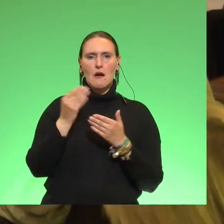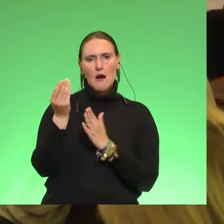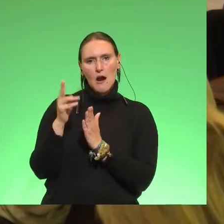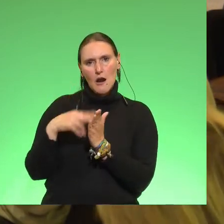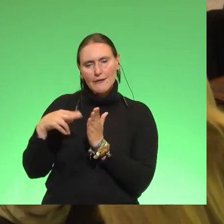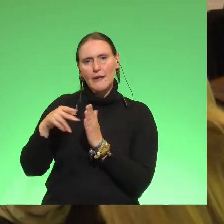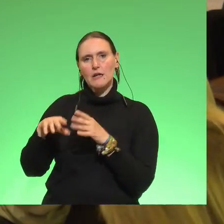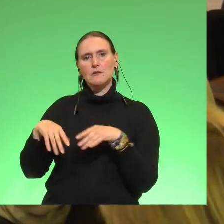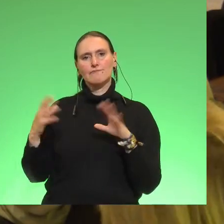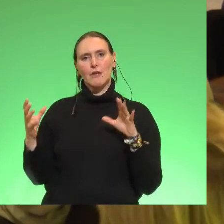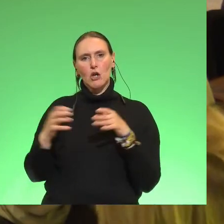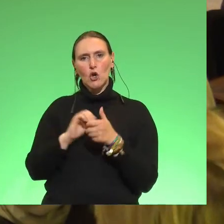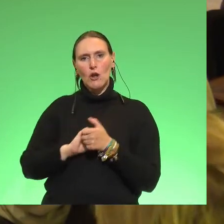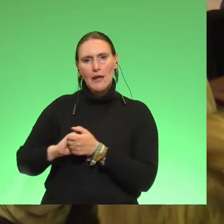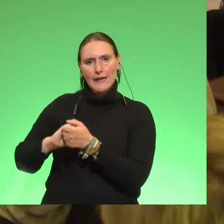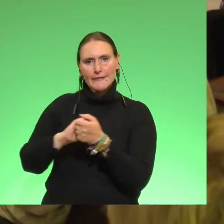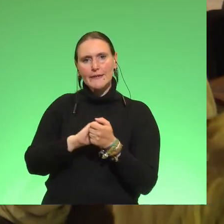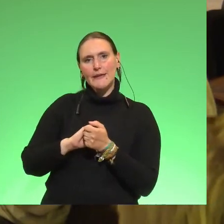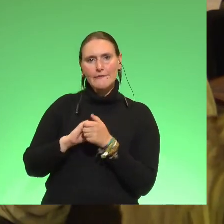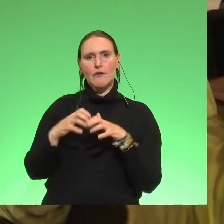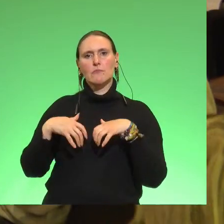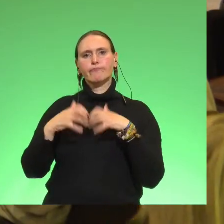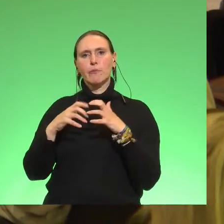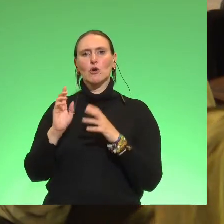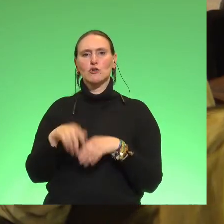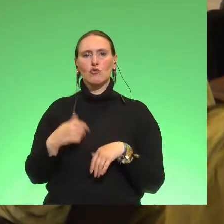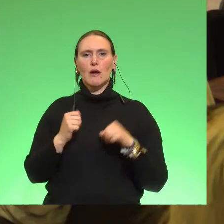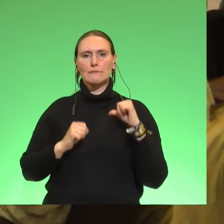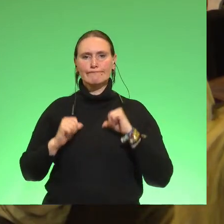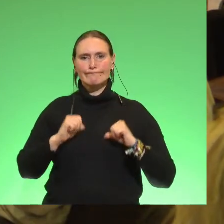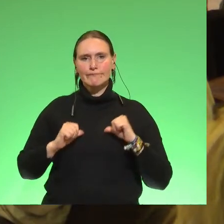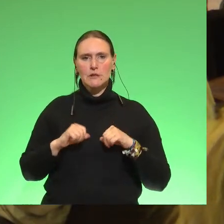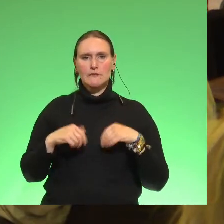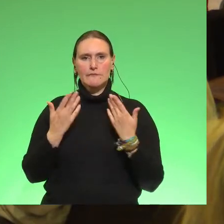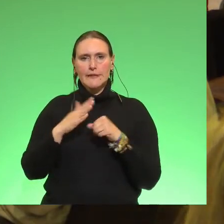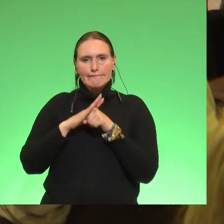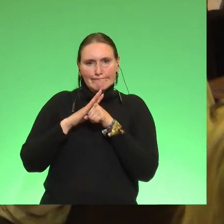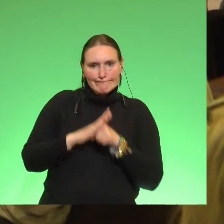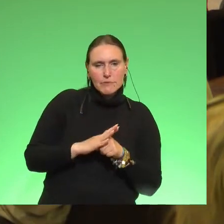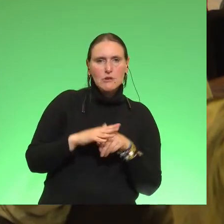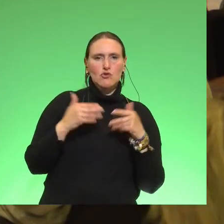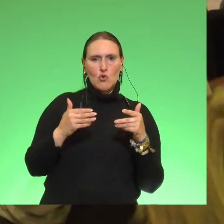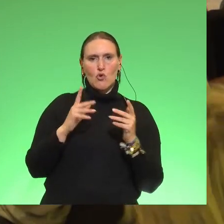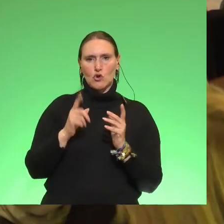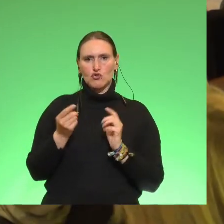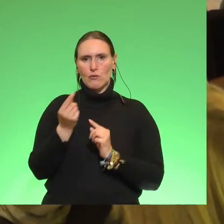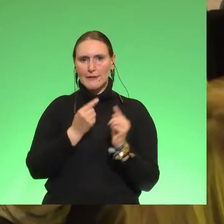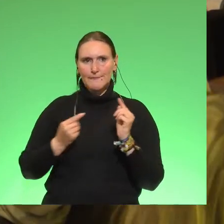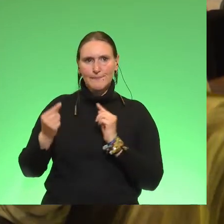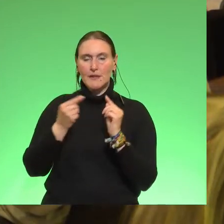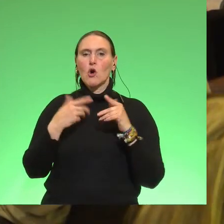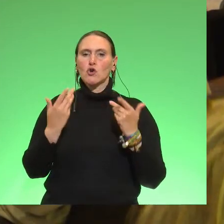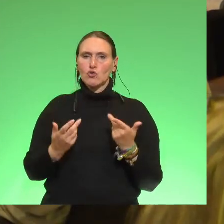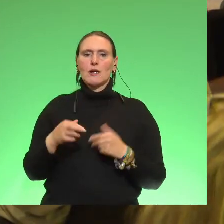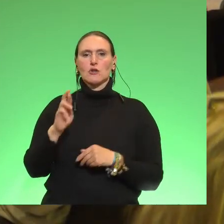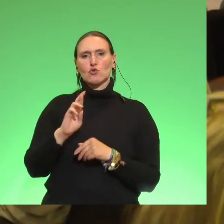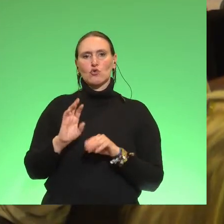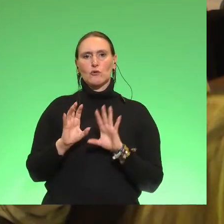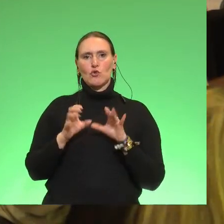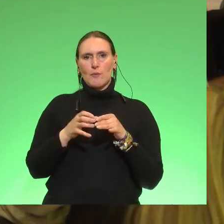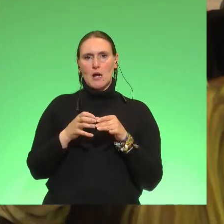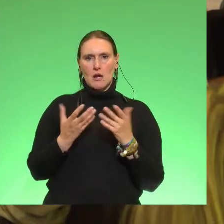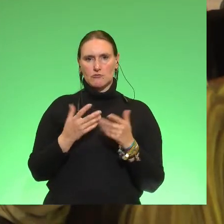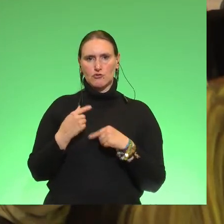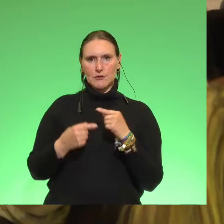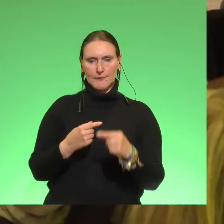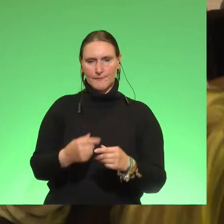their struggle up until now to the present, including maybe touch upon some ruang rupas context. Charles